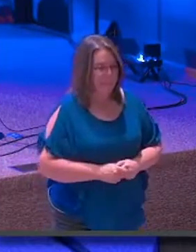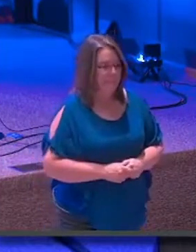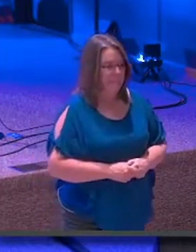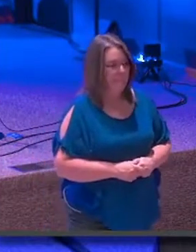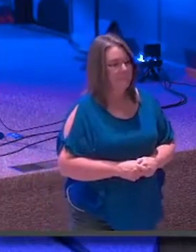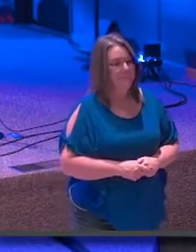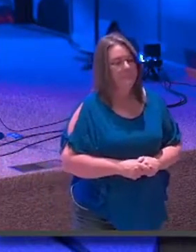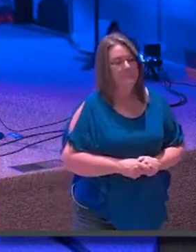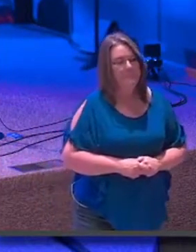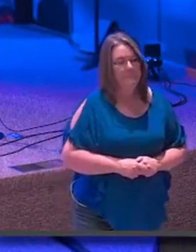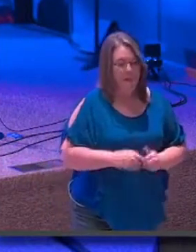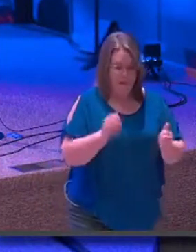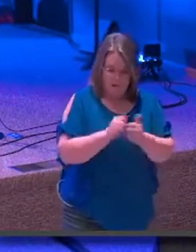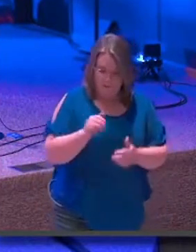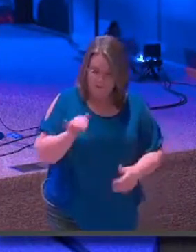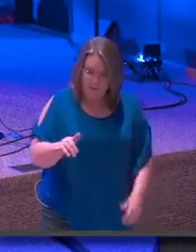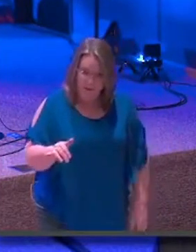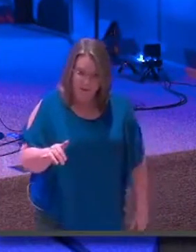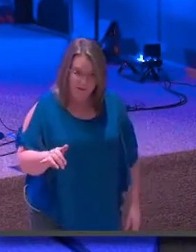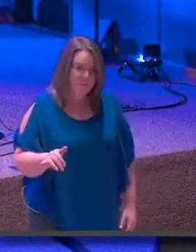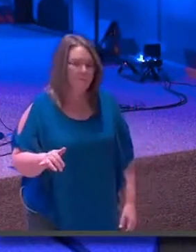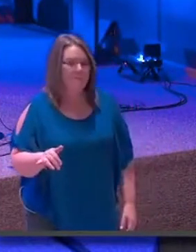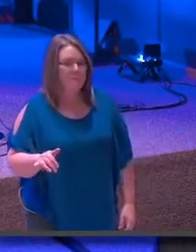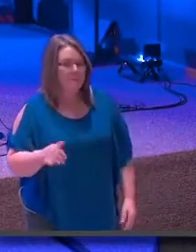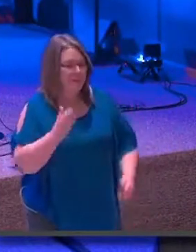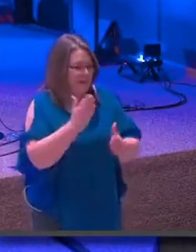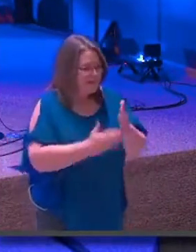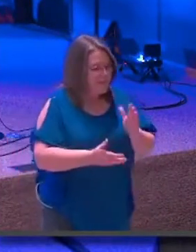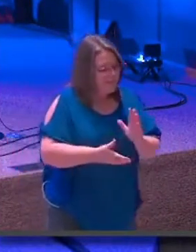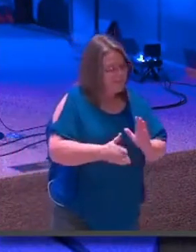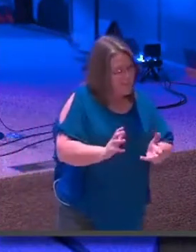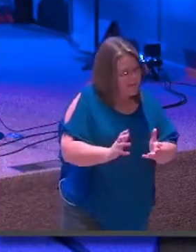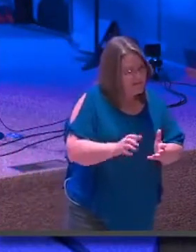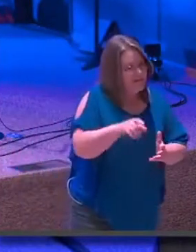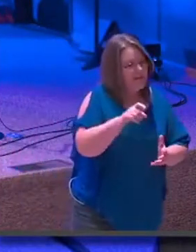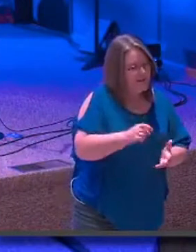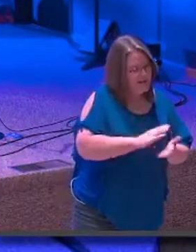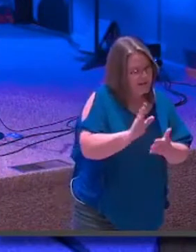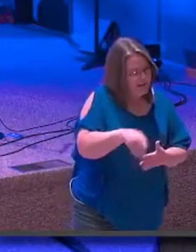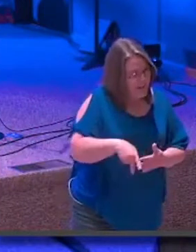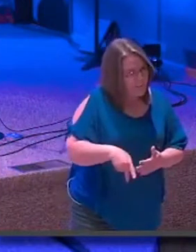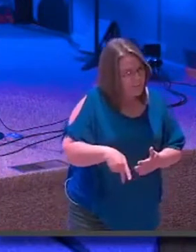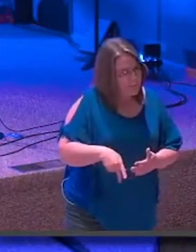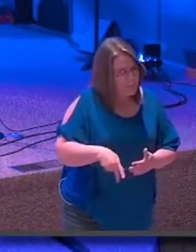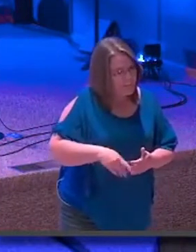And with that, there have been some messes that needed cleaned up.